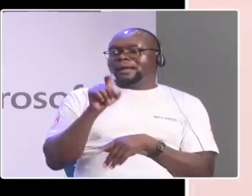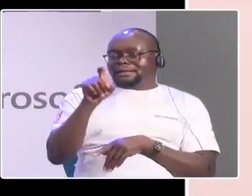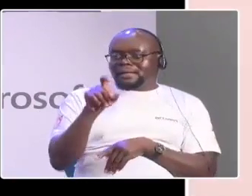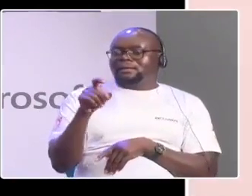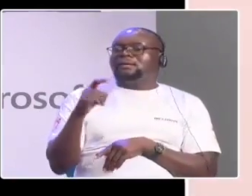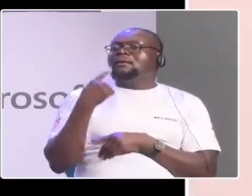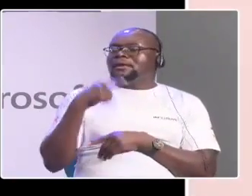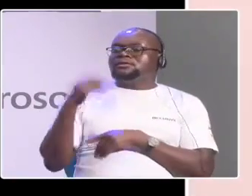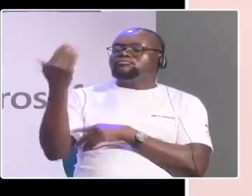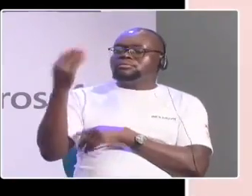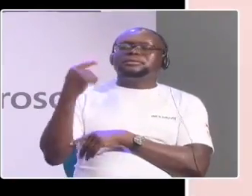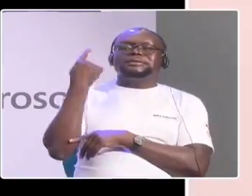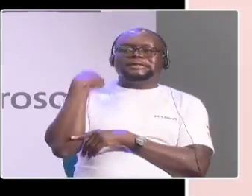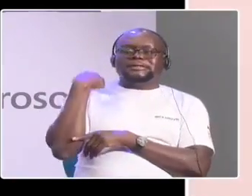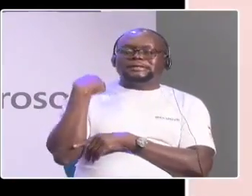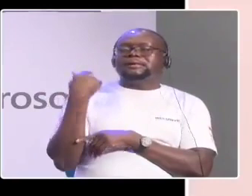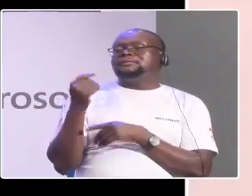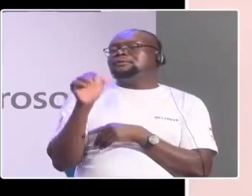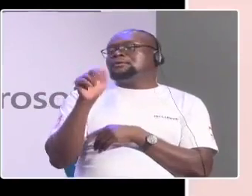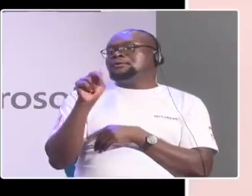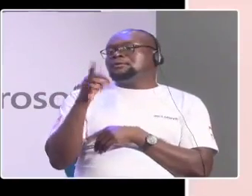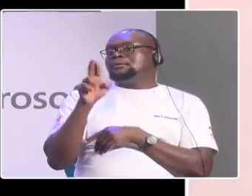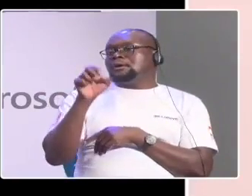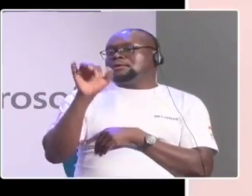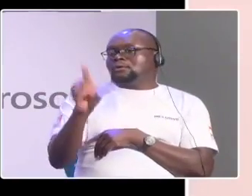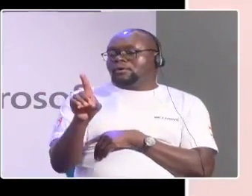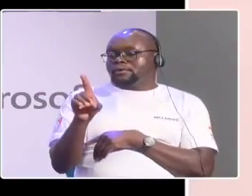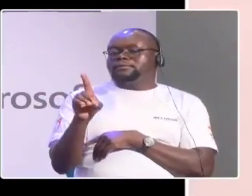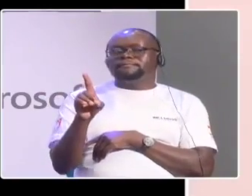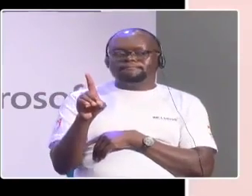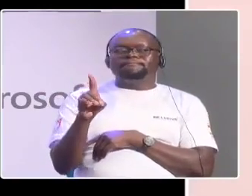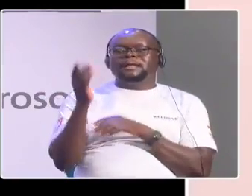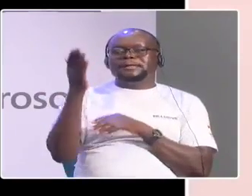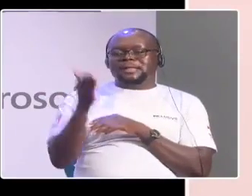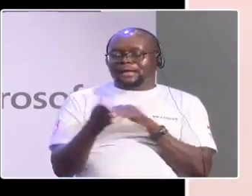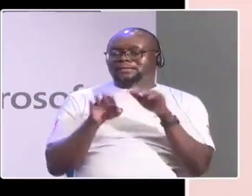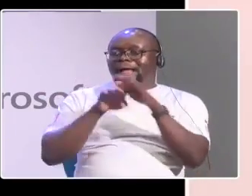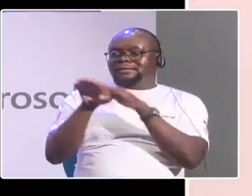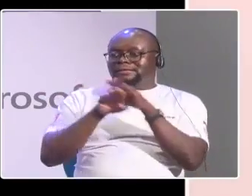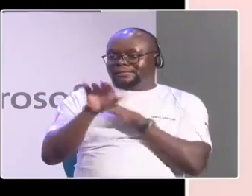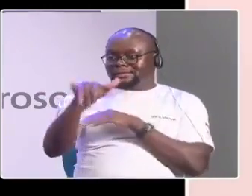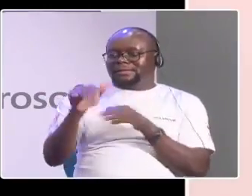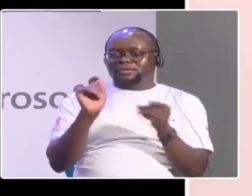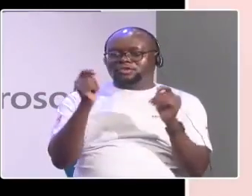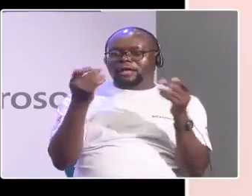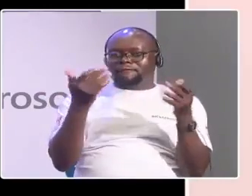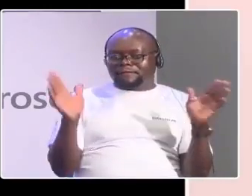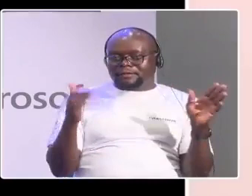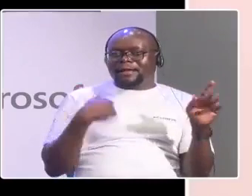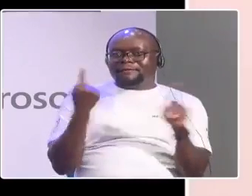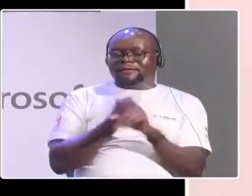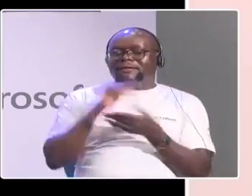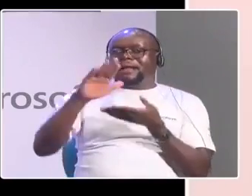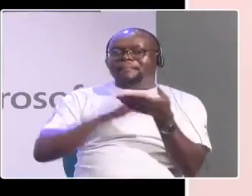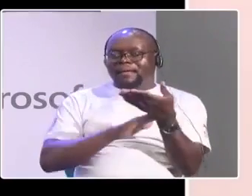in the presentation yesterday, the Android site of android.com/accessibility has just been totally revamped, and there are different